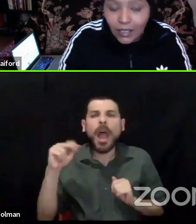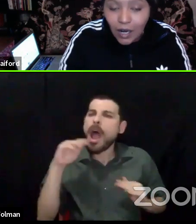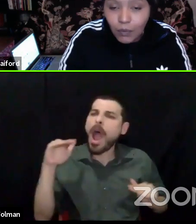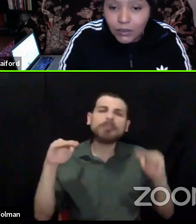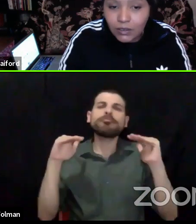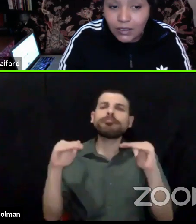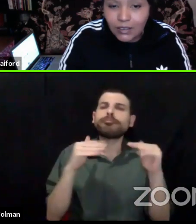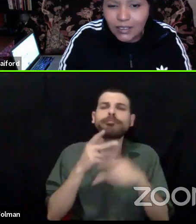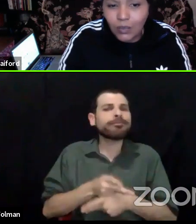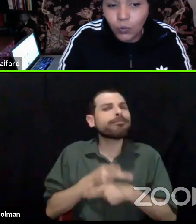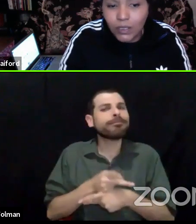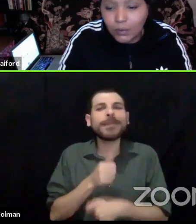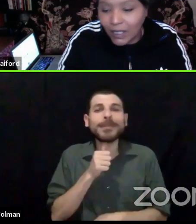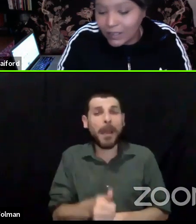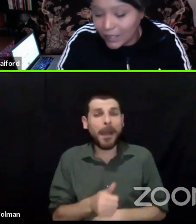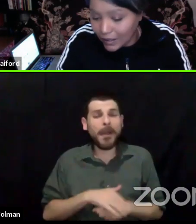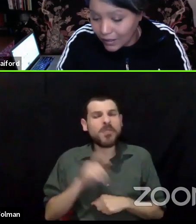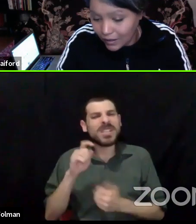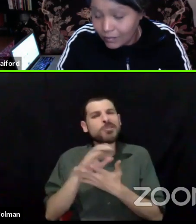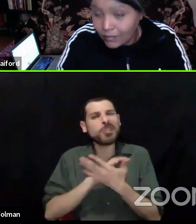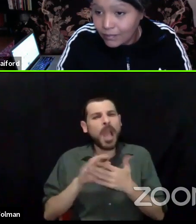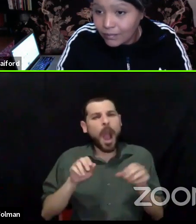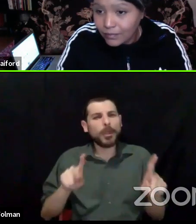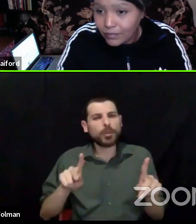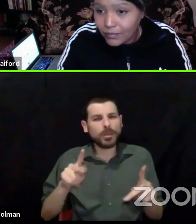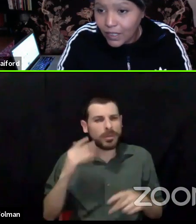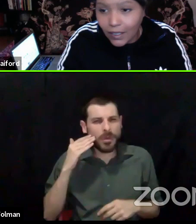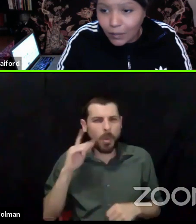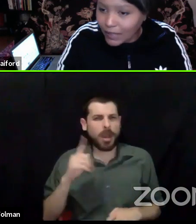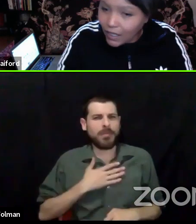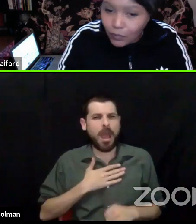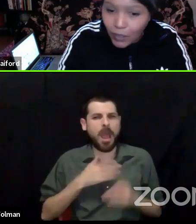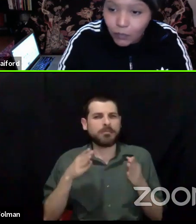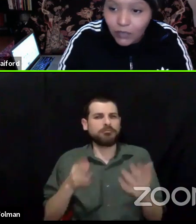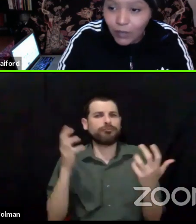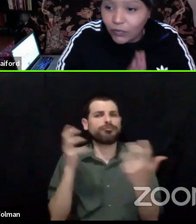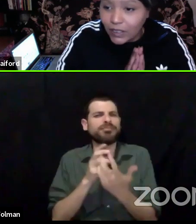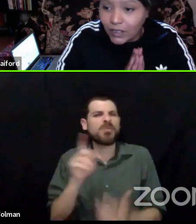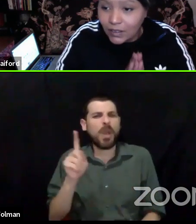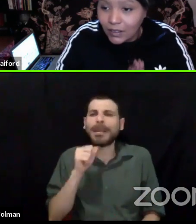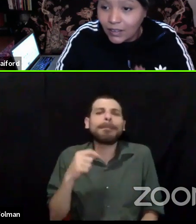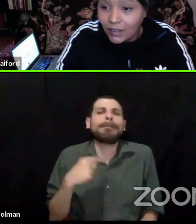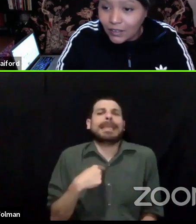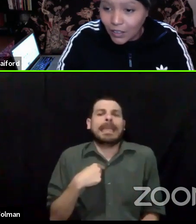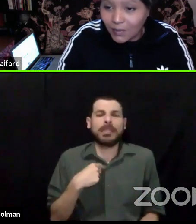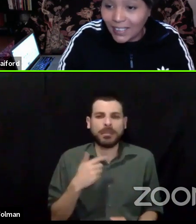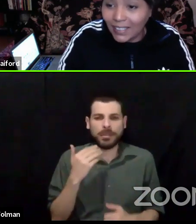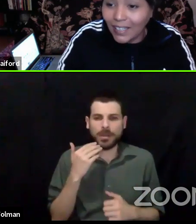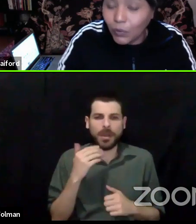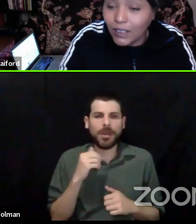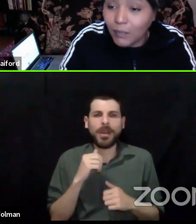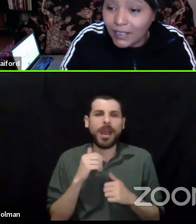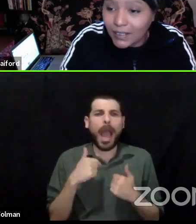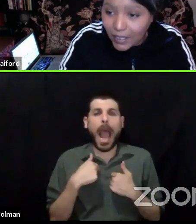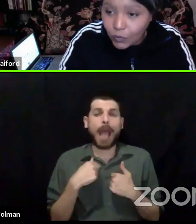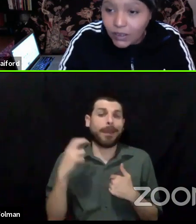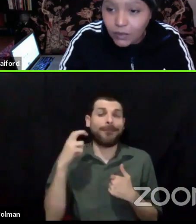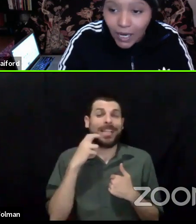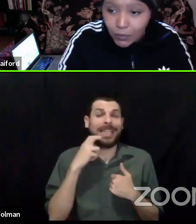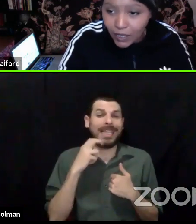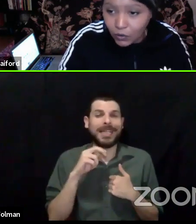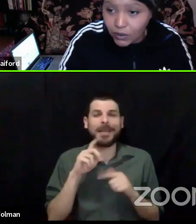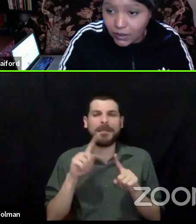that opportunity to say, where's my stake? And I'm not talking about me if I'm a vegan. You know what I'm saying? Like, where's my stake?